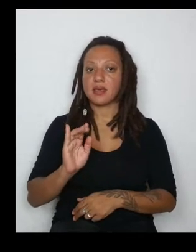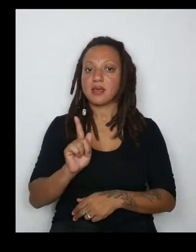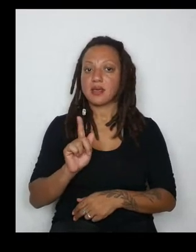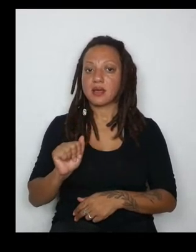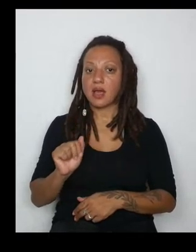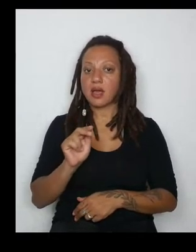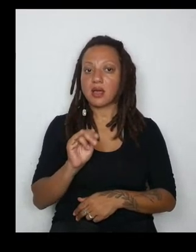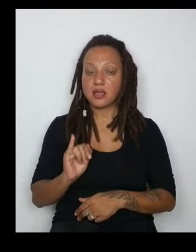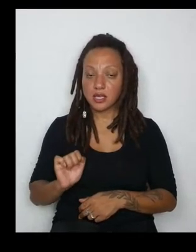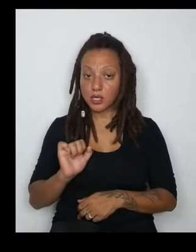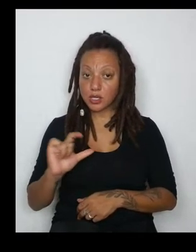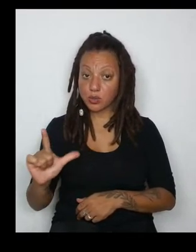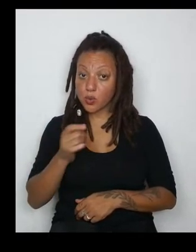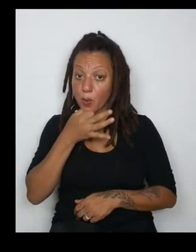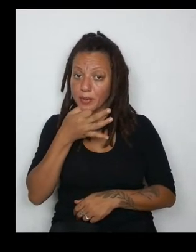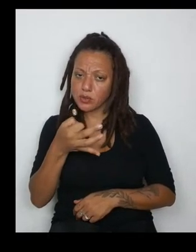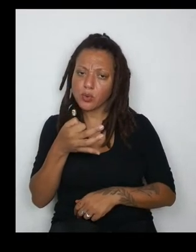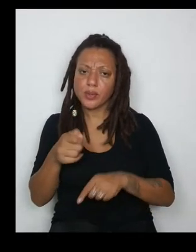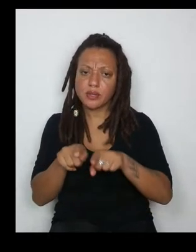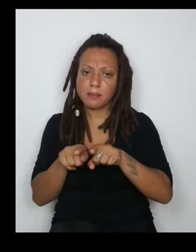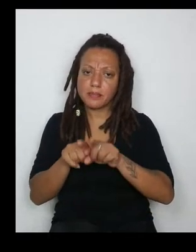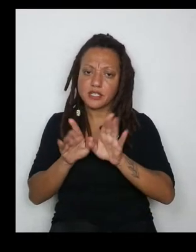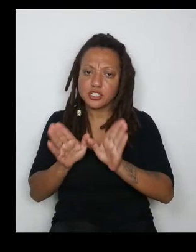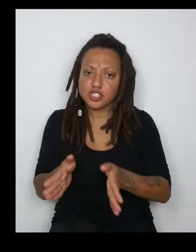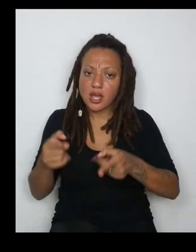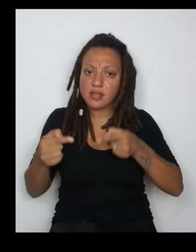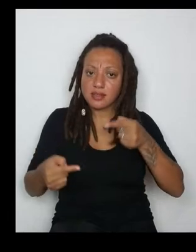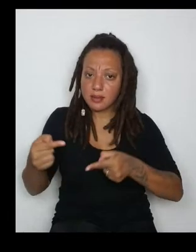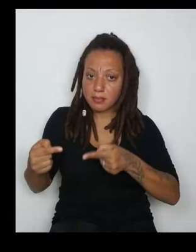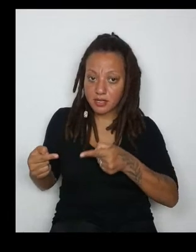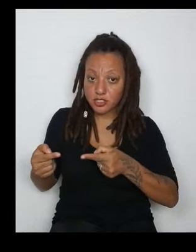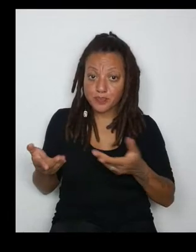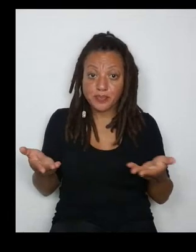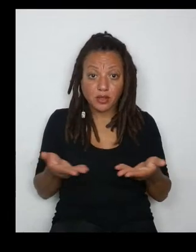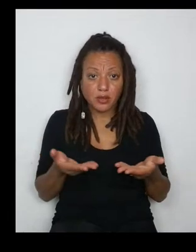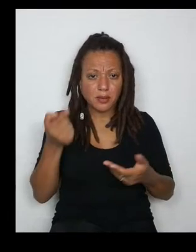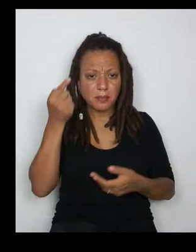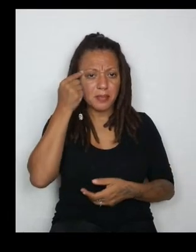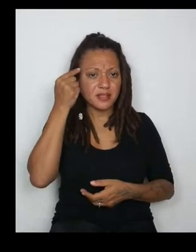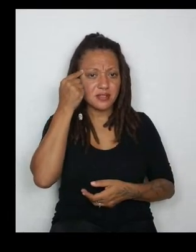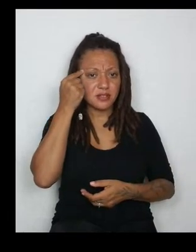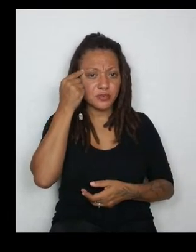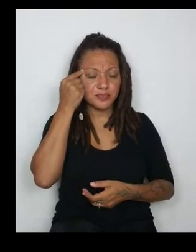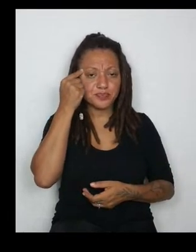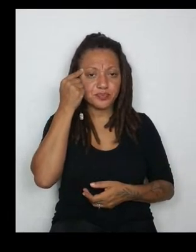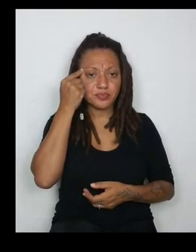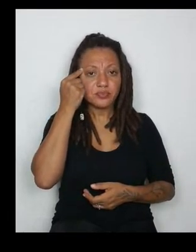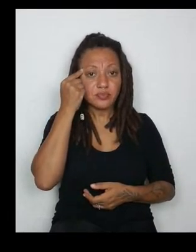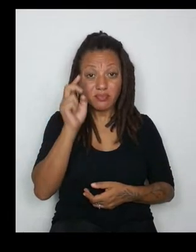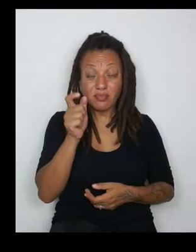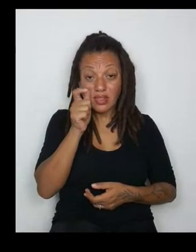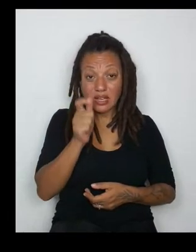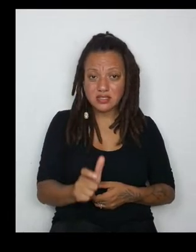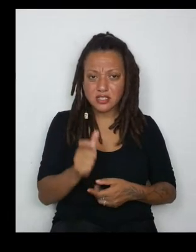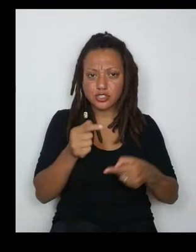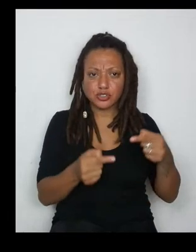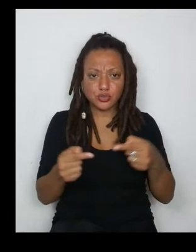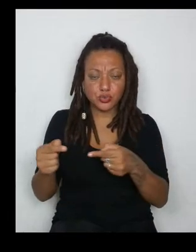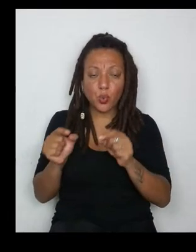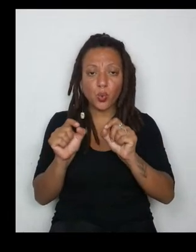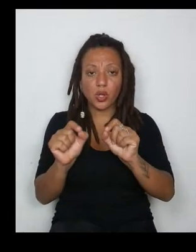discussions we're having today i think what becomes very interesting and certainly in the papers of both of my colleagues is what do you